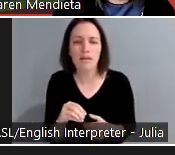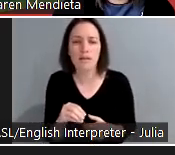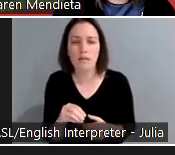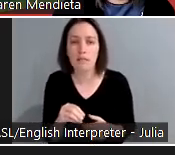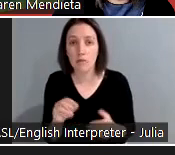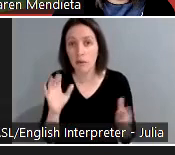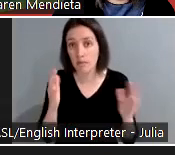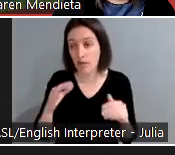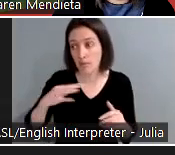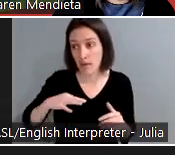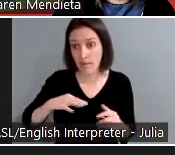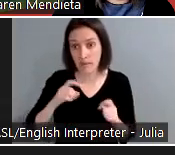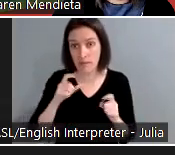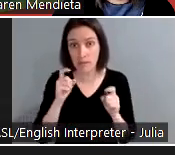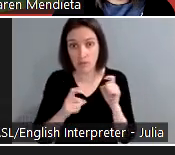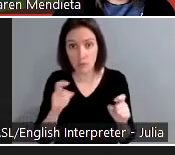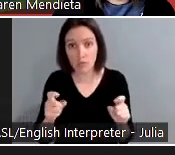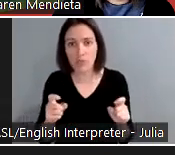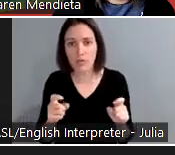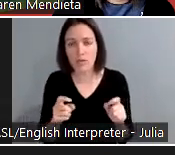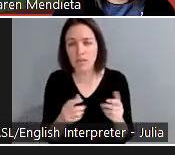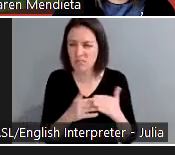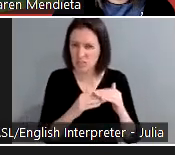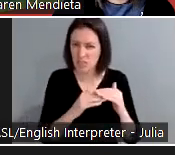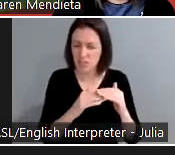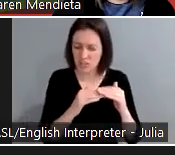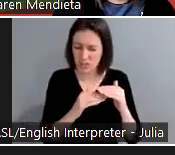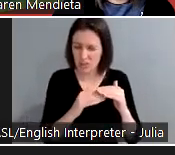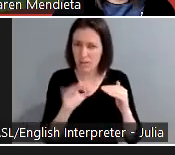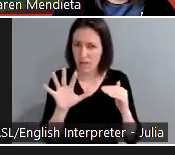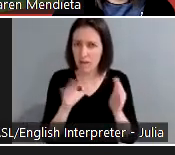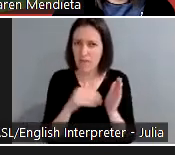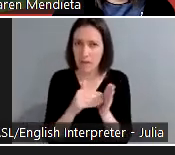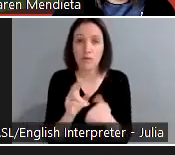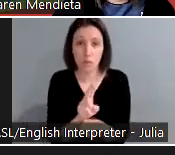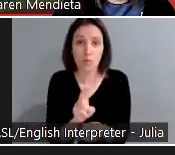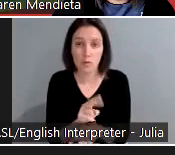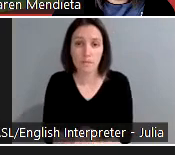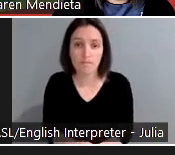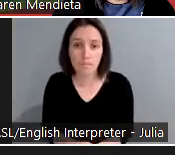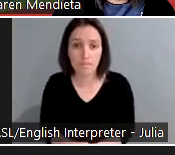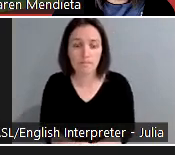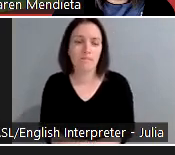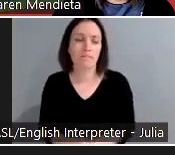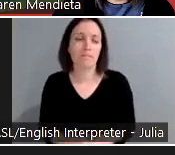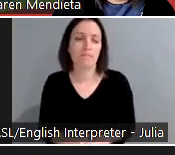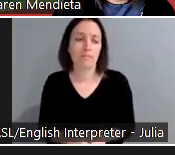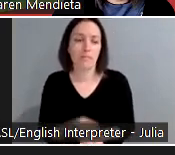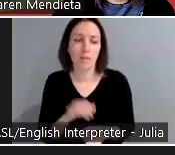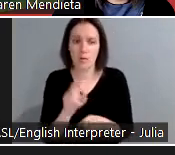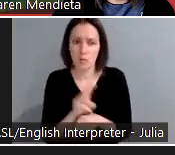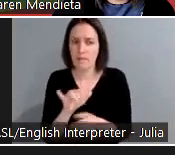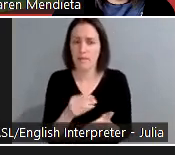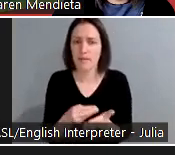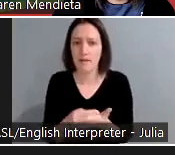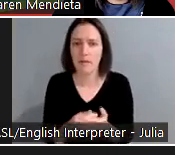just under 5 million have been used. And specific numbers are available on the outcomes report attached to the meeting